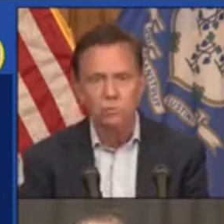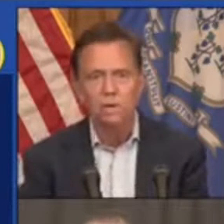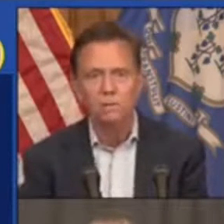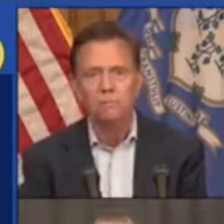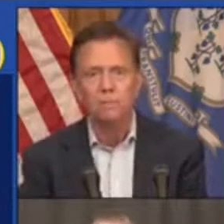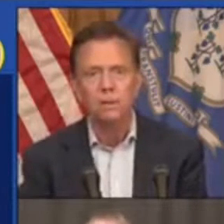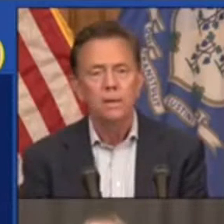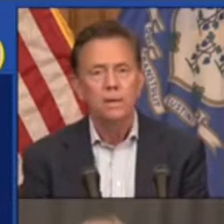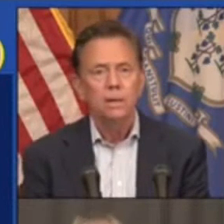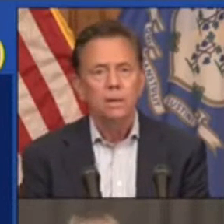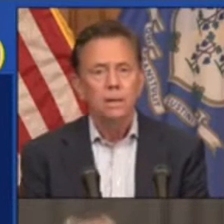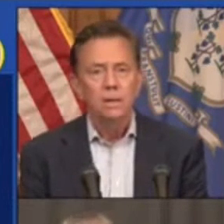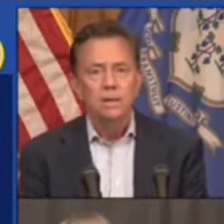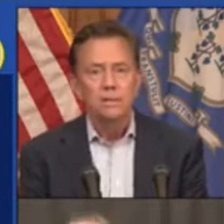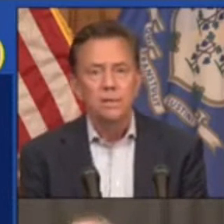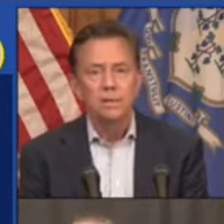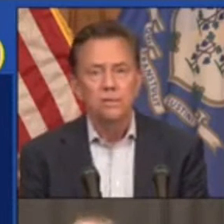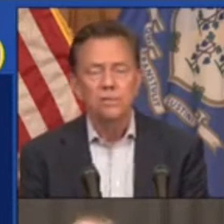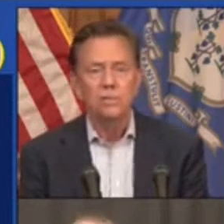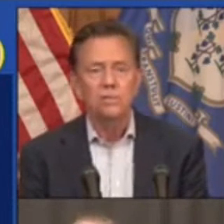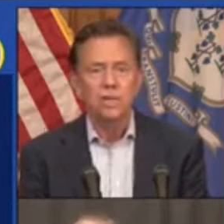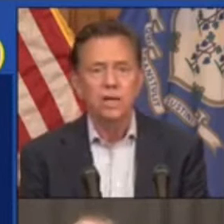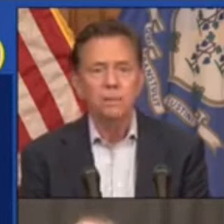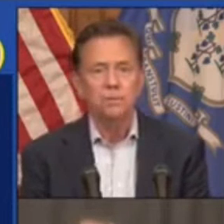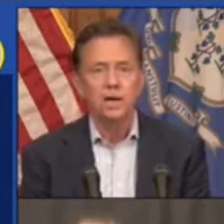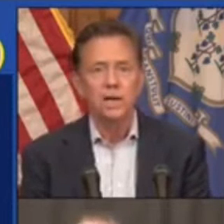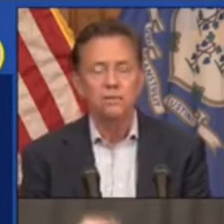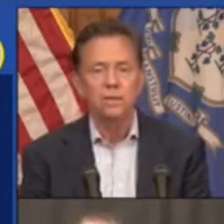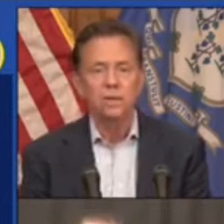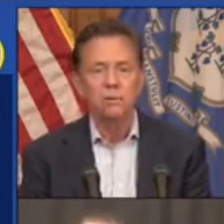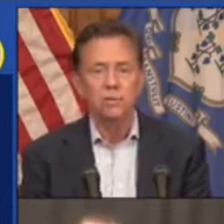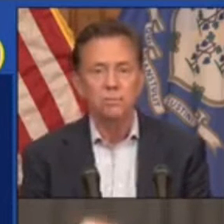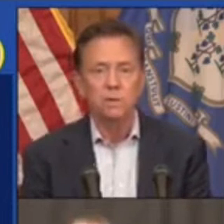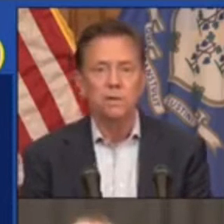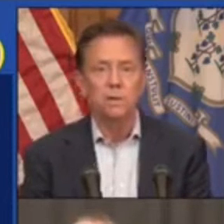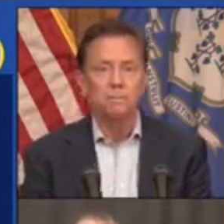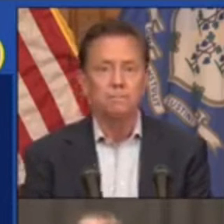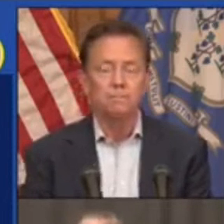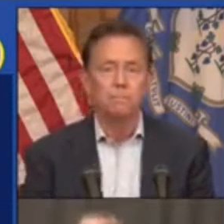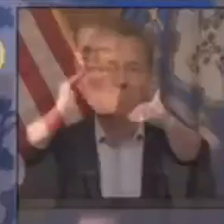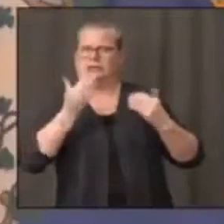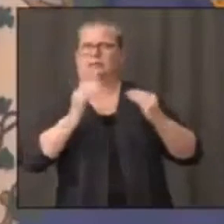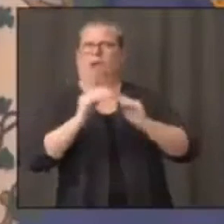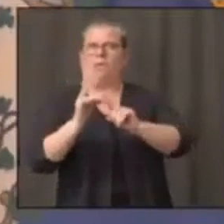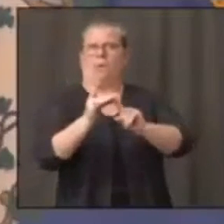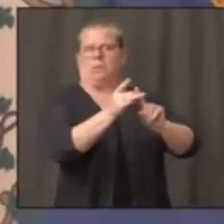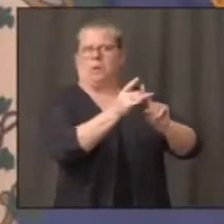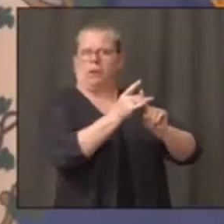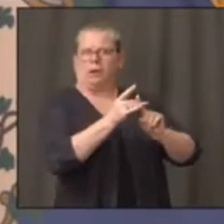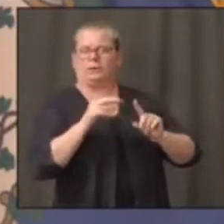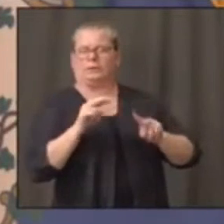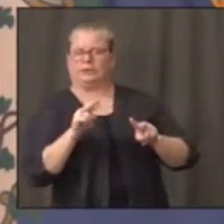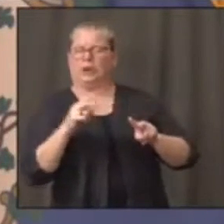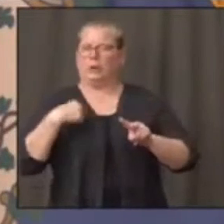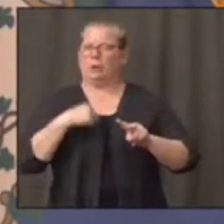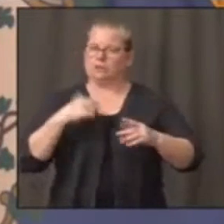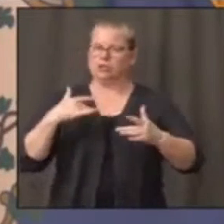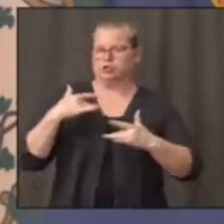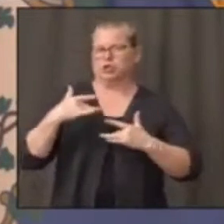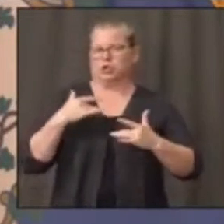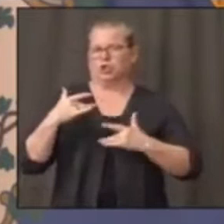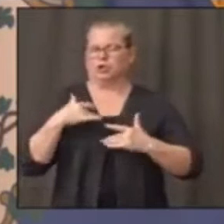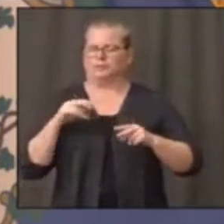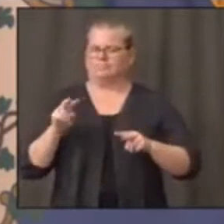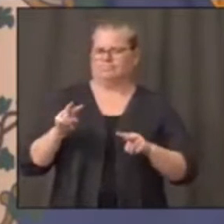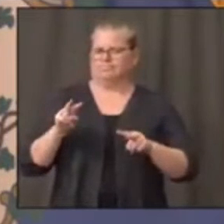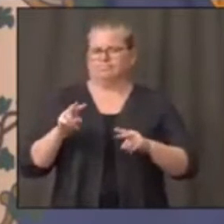as well. Just to tee up Scott, I'll tell you, it's been 24 hours of two sides